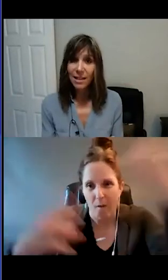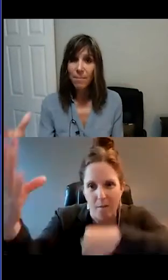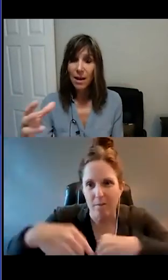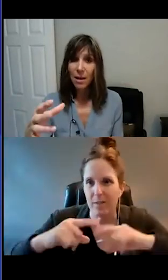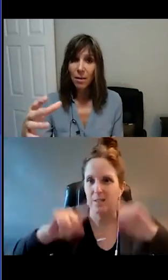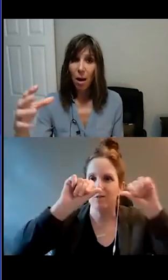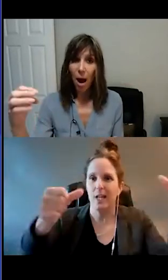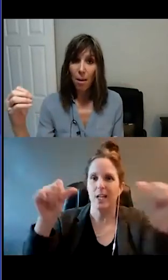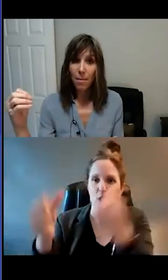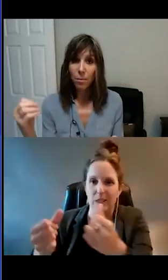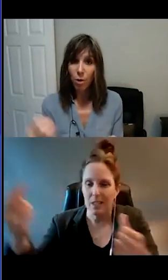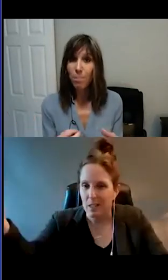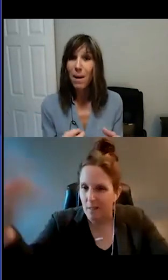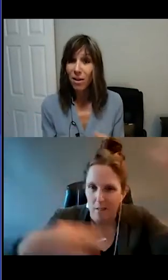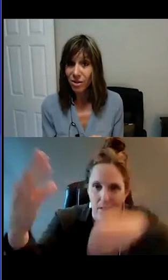agencies that may